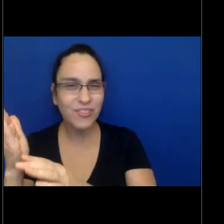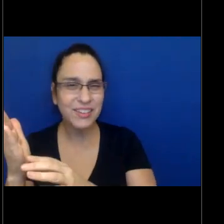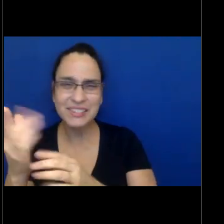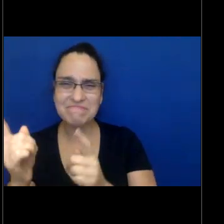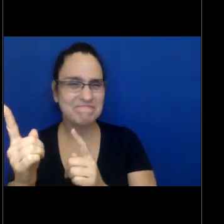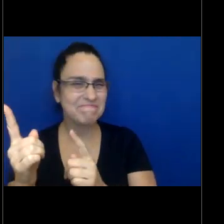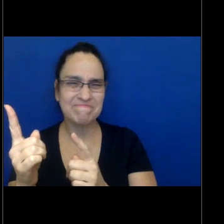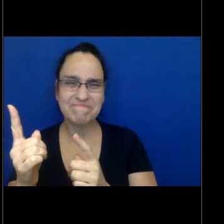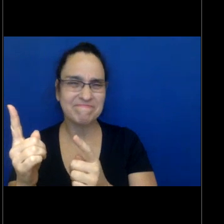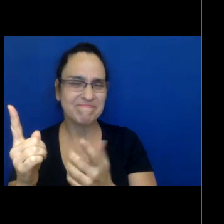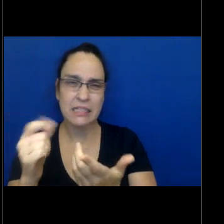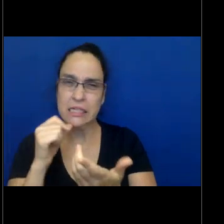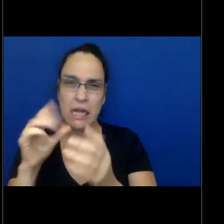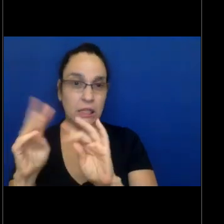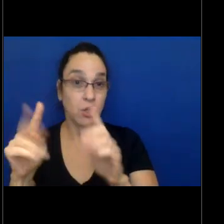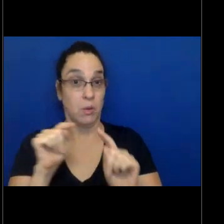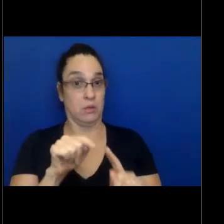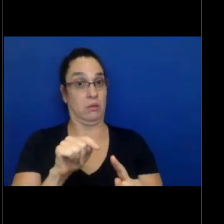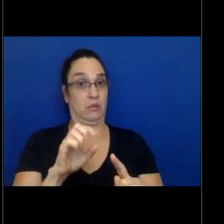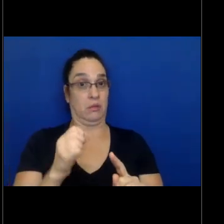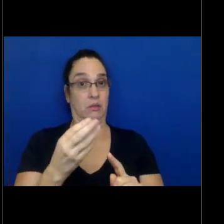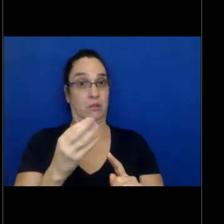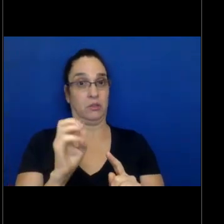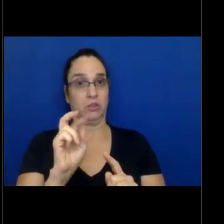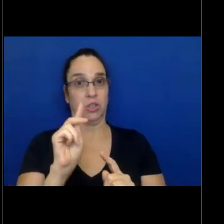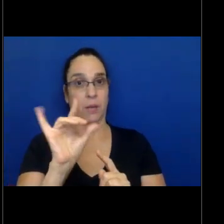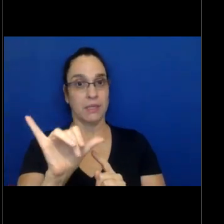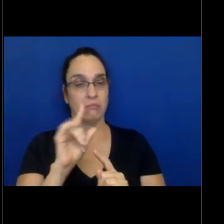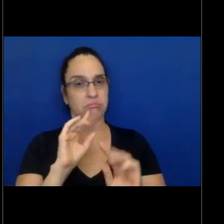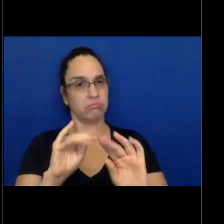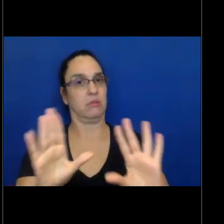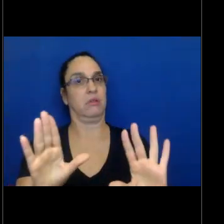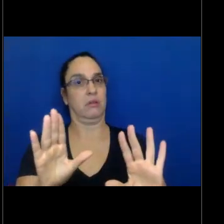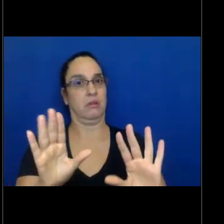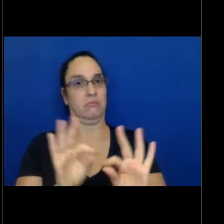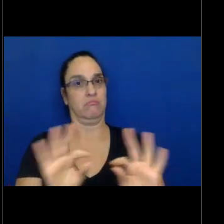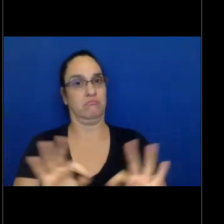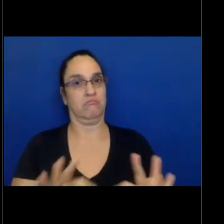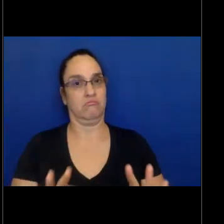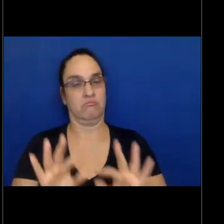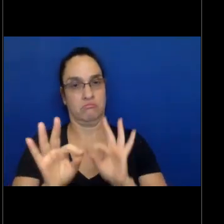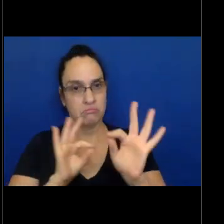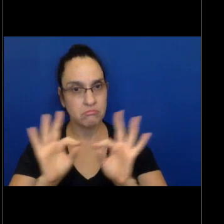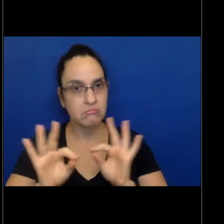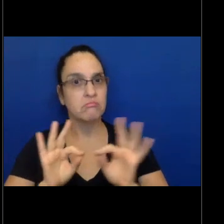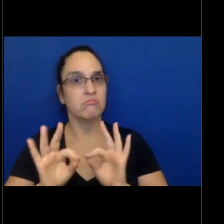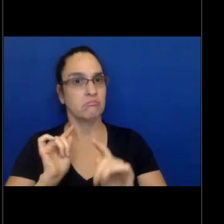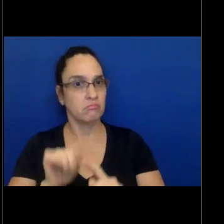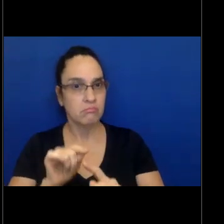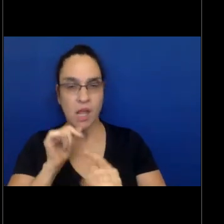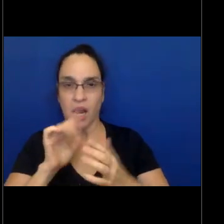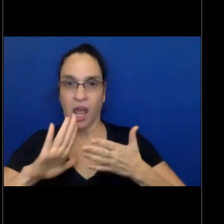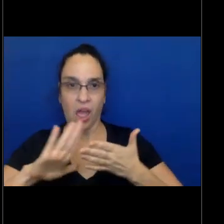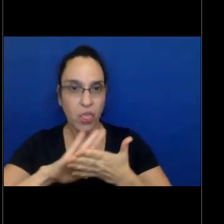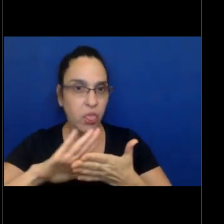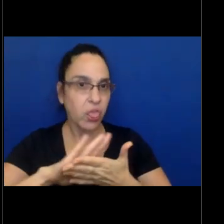mean, by which I mean that he was very clear about what he said. He didn't hedge, he didn't